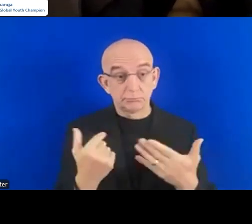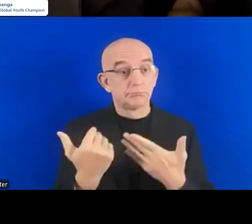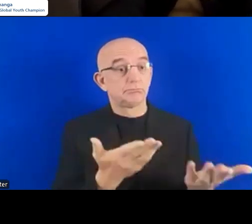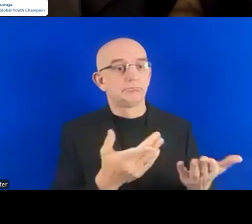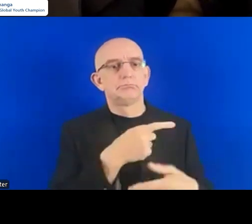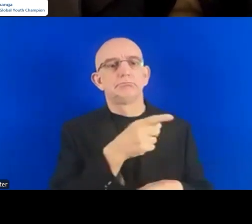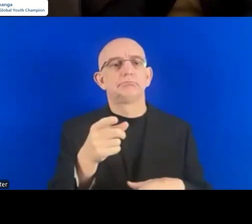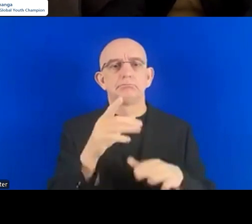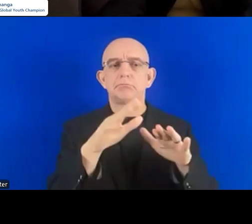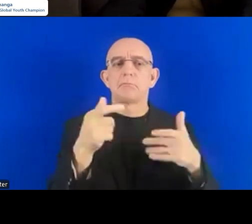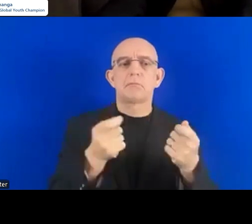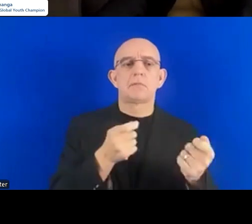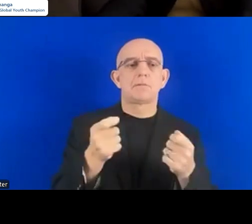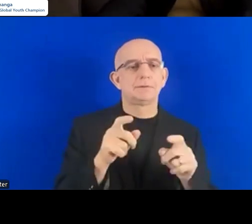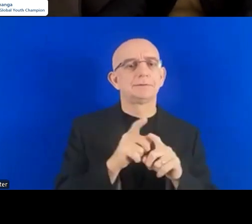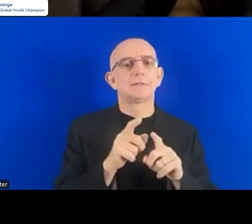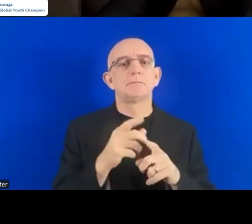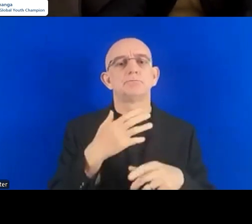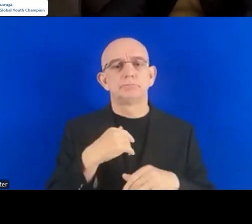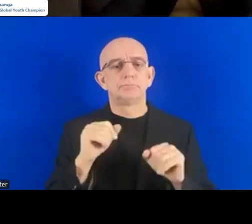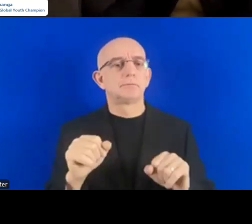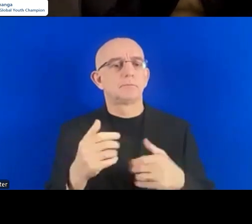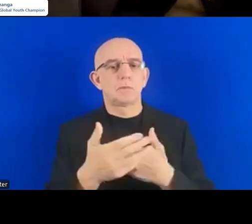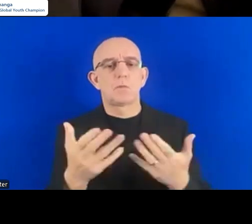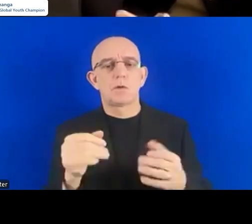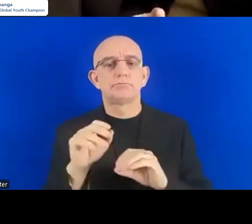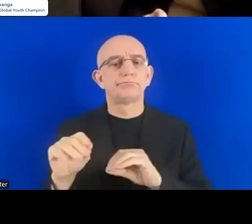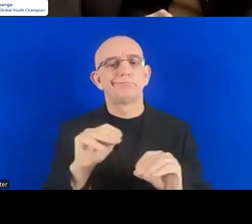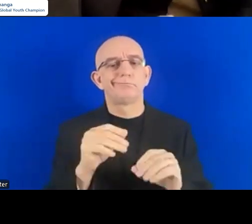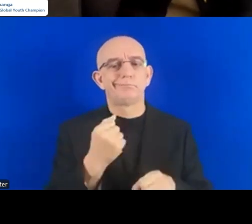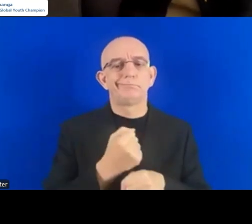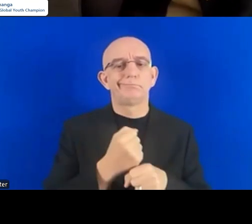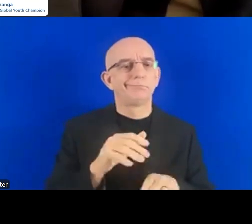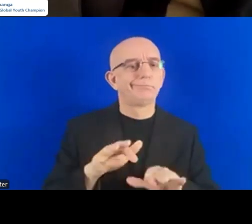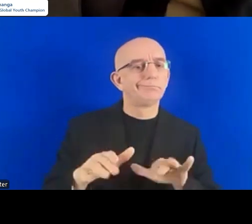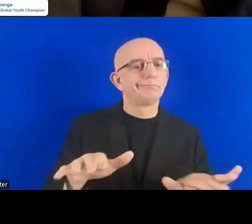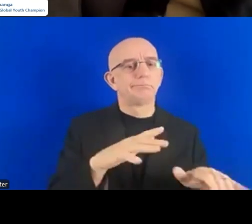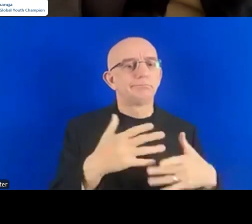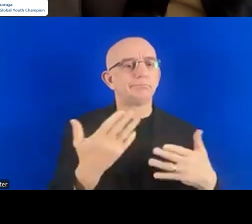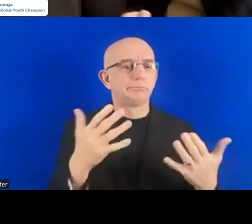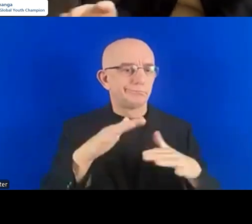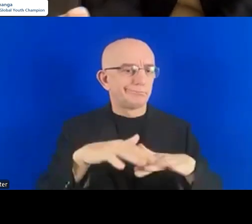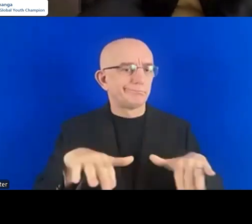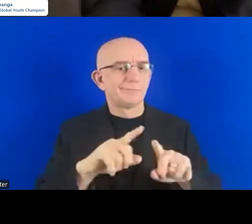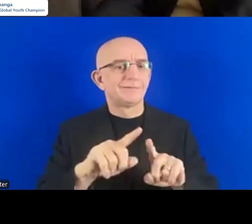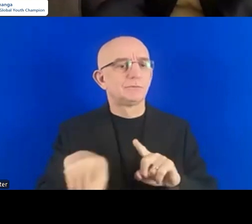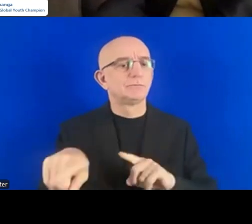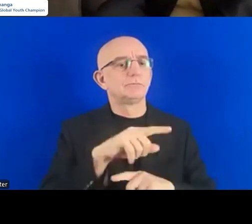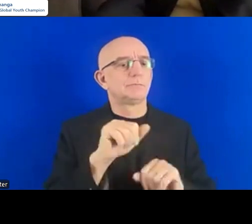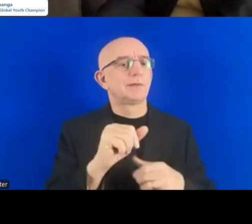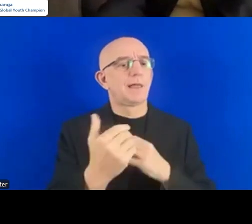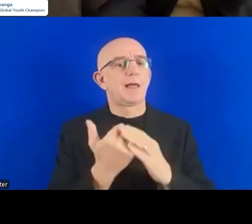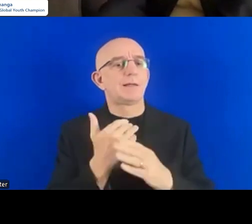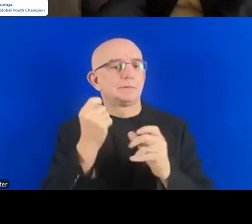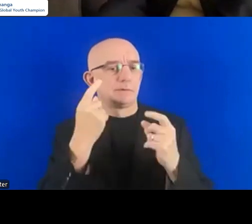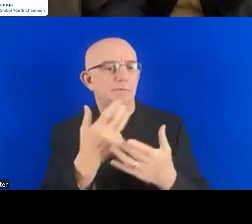accessible. Yeah, that's it. Thank you. I'm gonna be cheeky and see if I can fit in